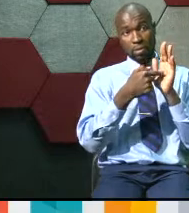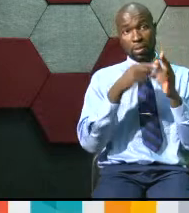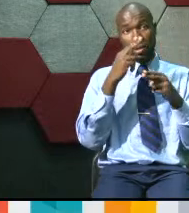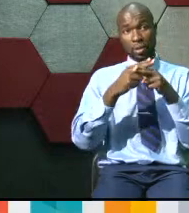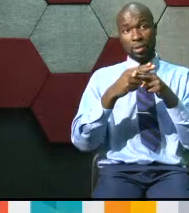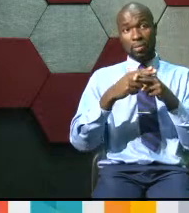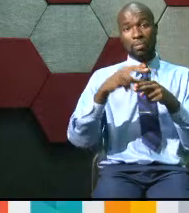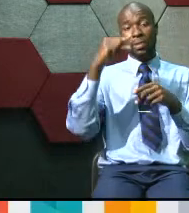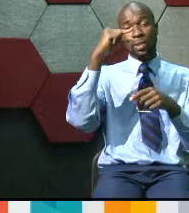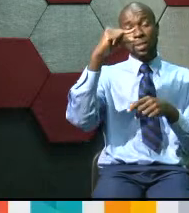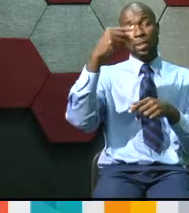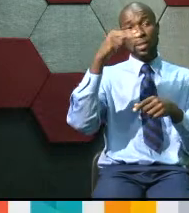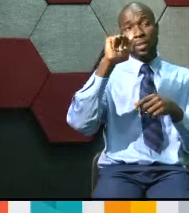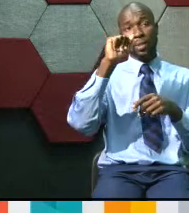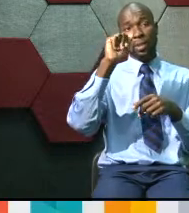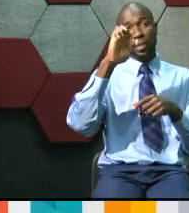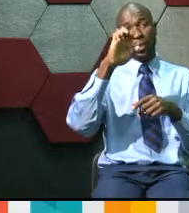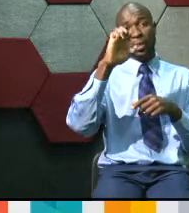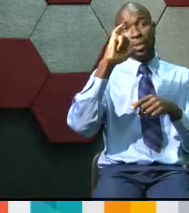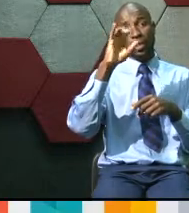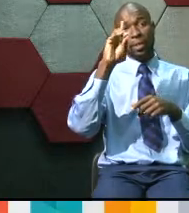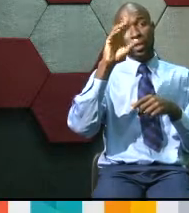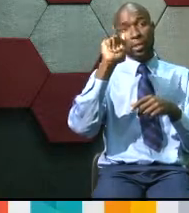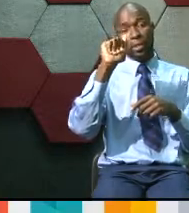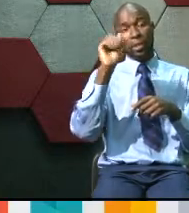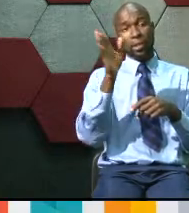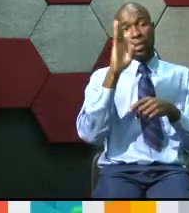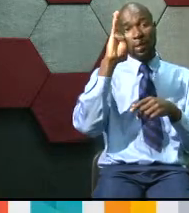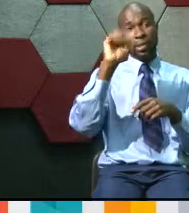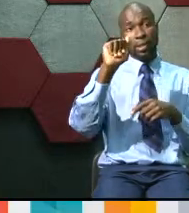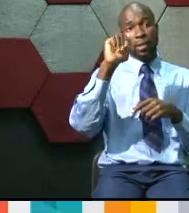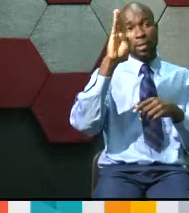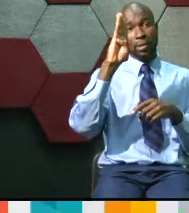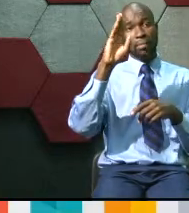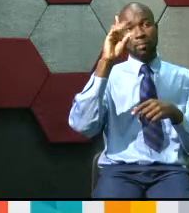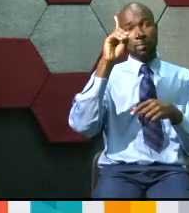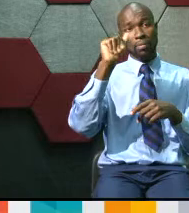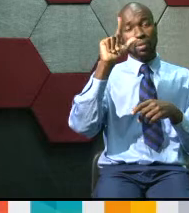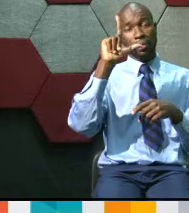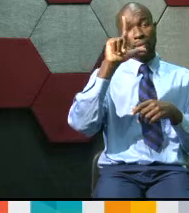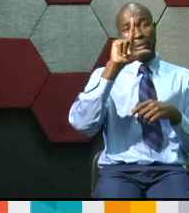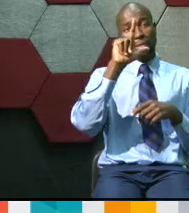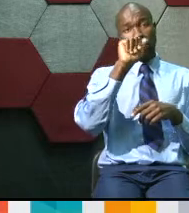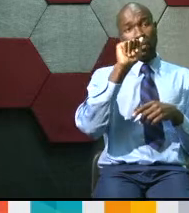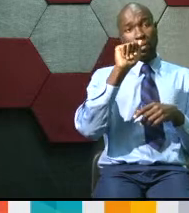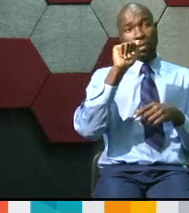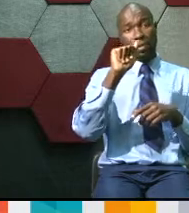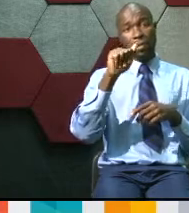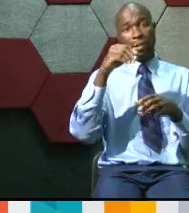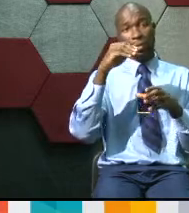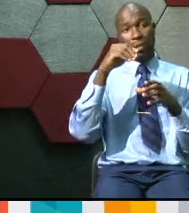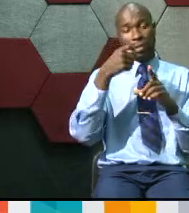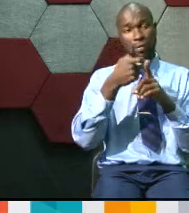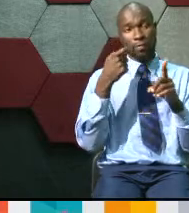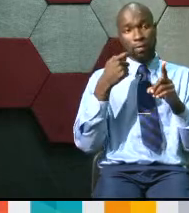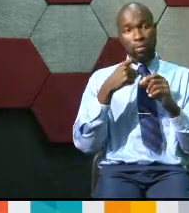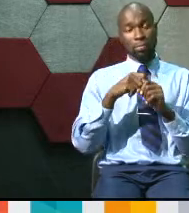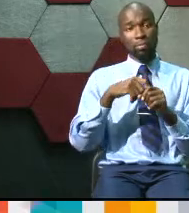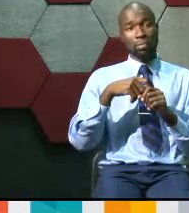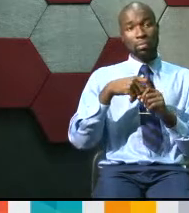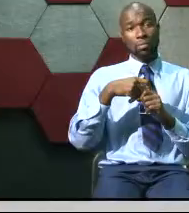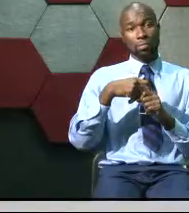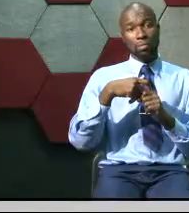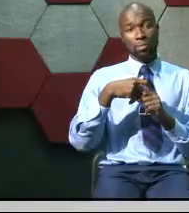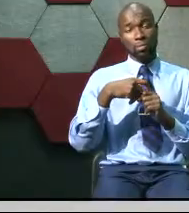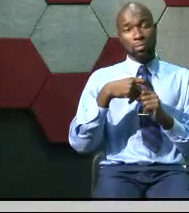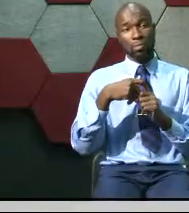Gaida Abdallah from Matuga Girls High School in Kwale County with her project titled Girls I